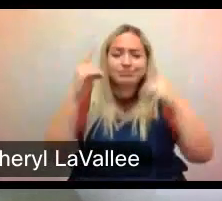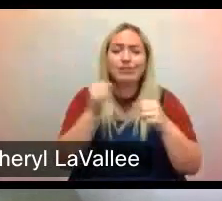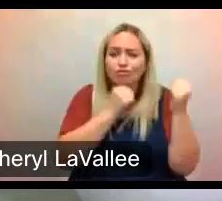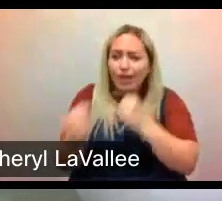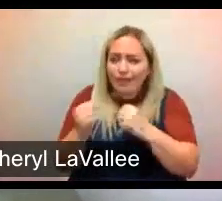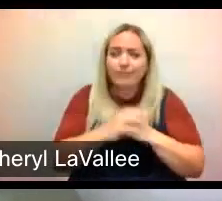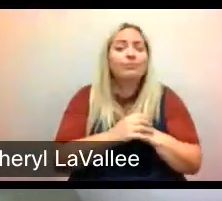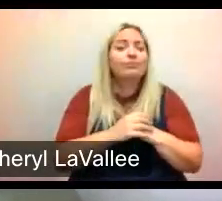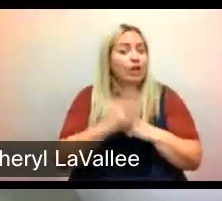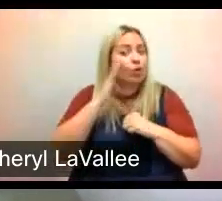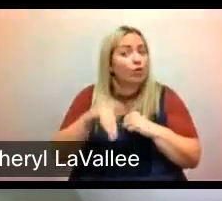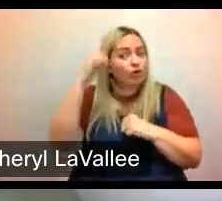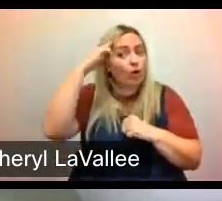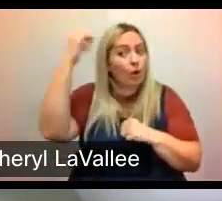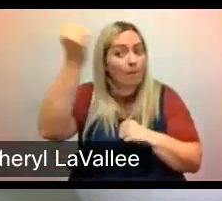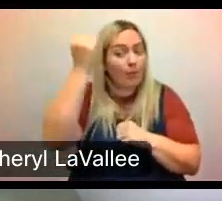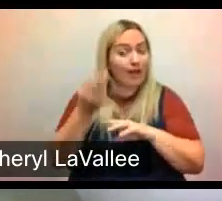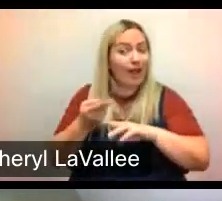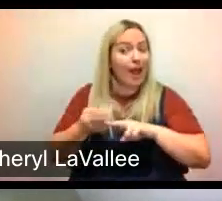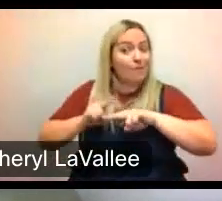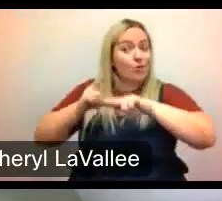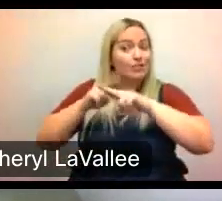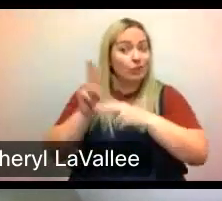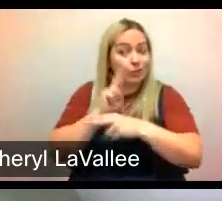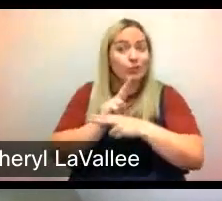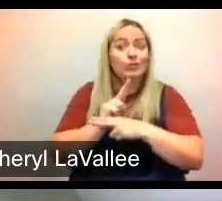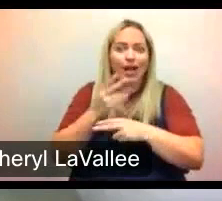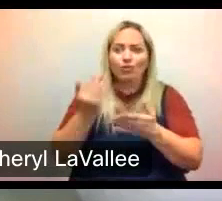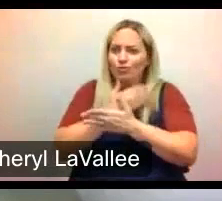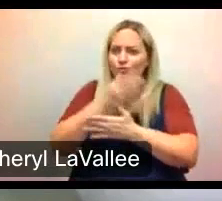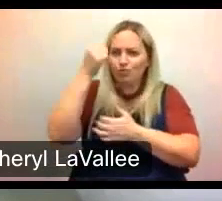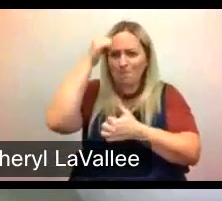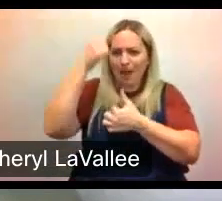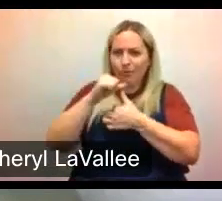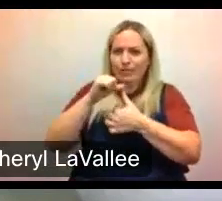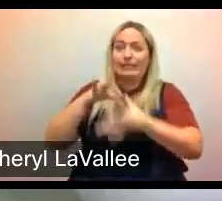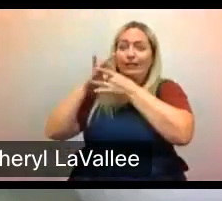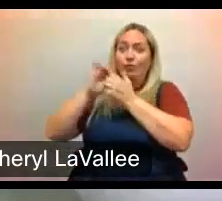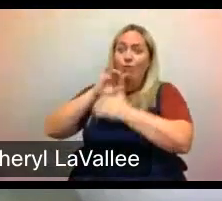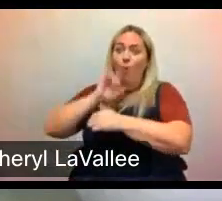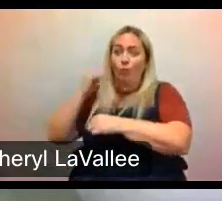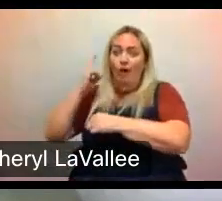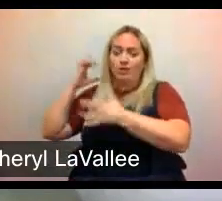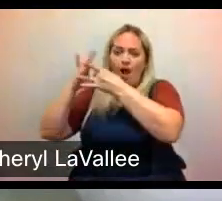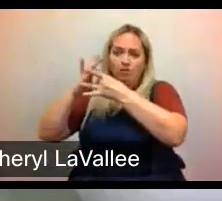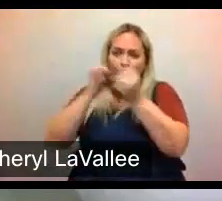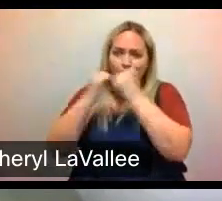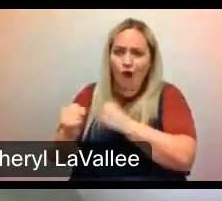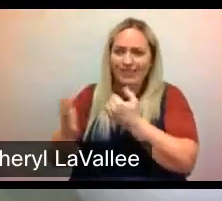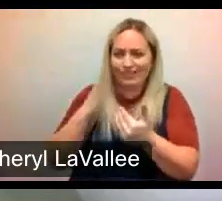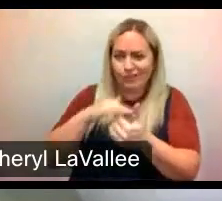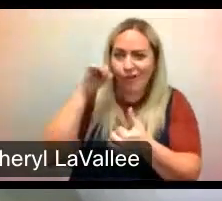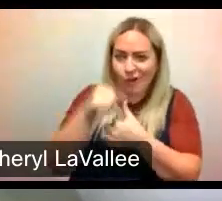It's well known that your memory improves with use as new memories are created and connected to older ones, making them stronger and easier to